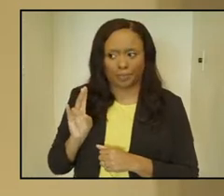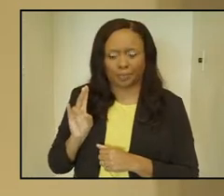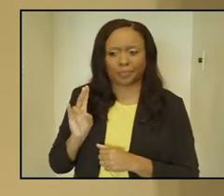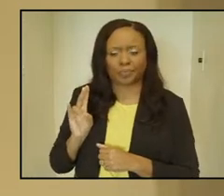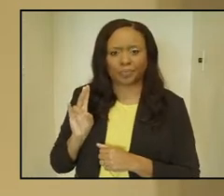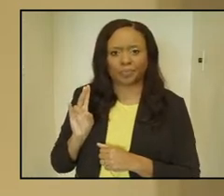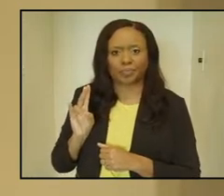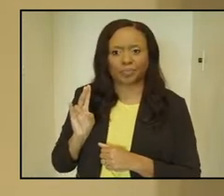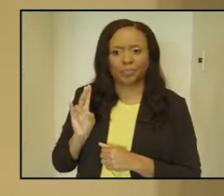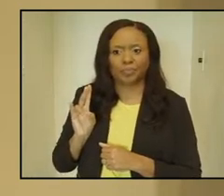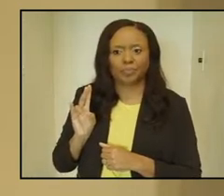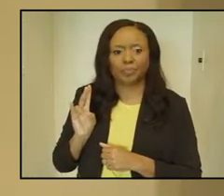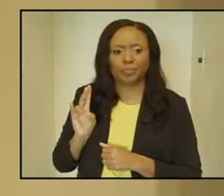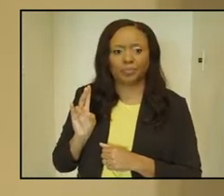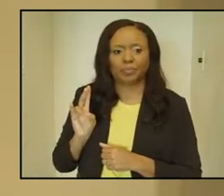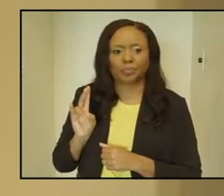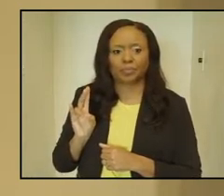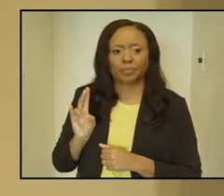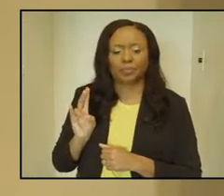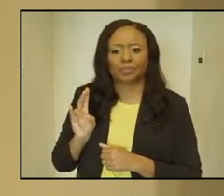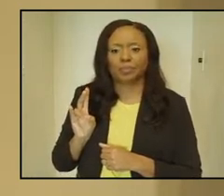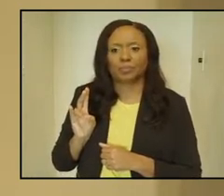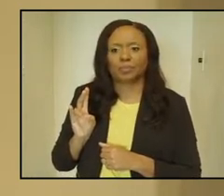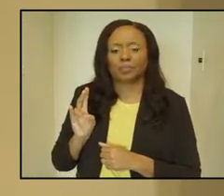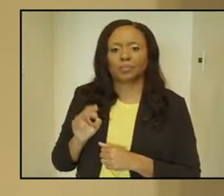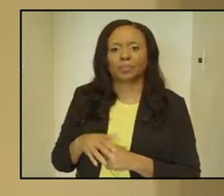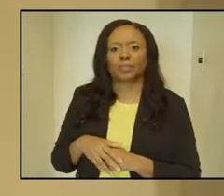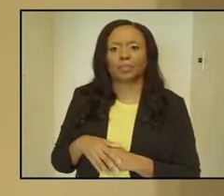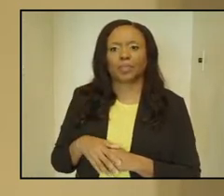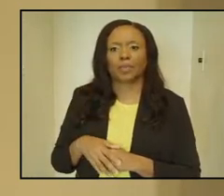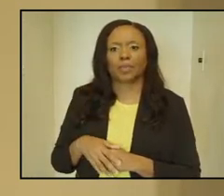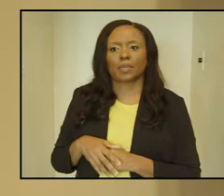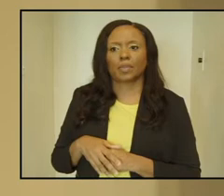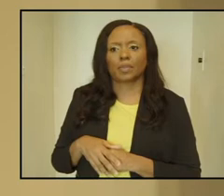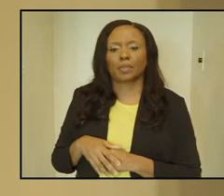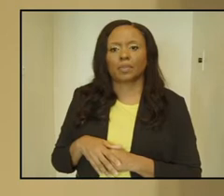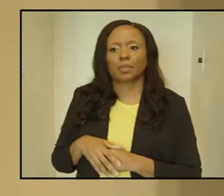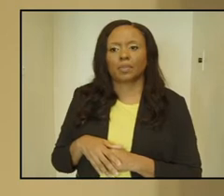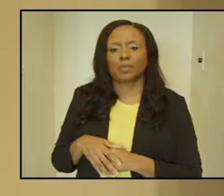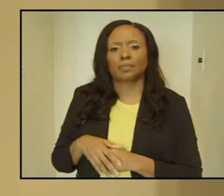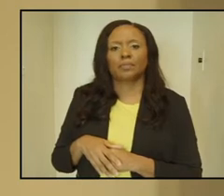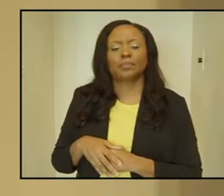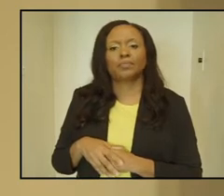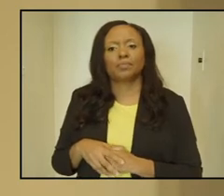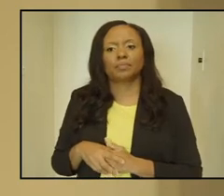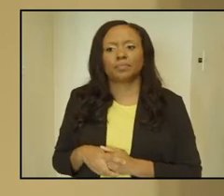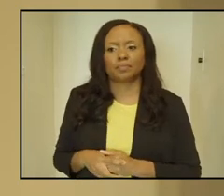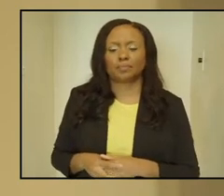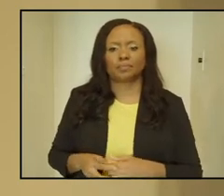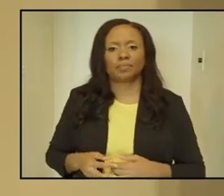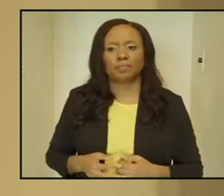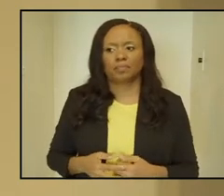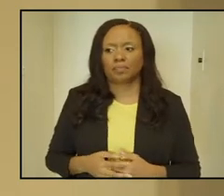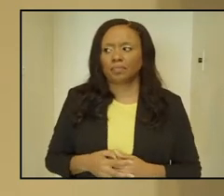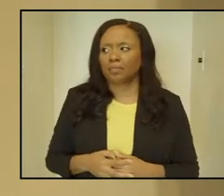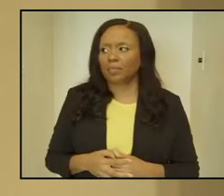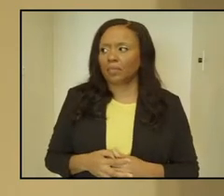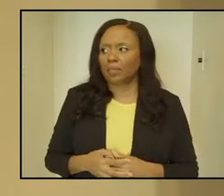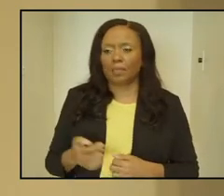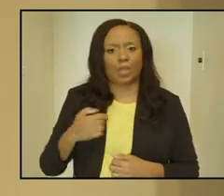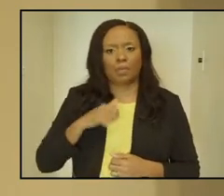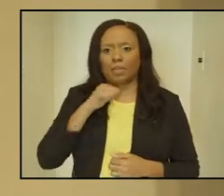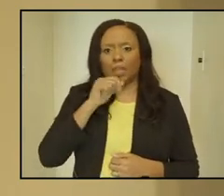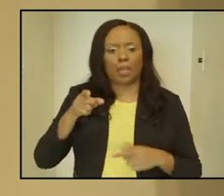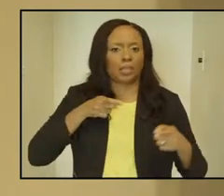that I went back to my days, because I had stopped being in charge of immigration